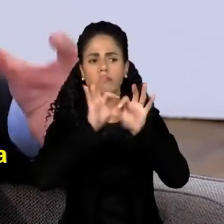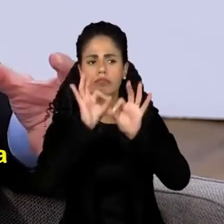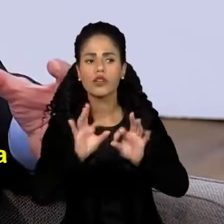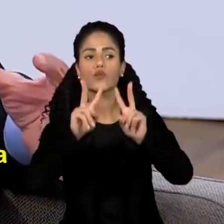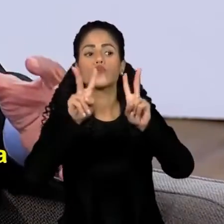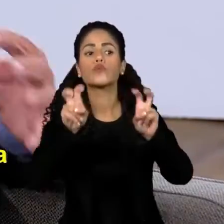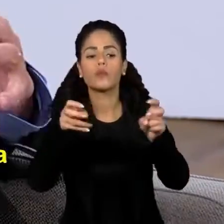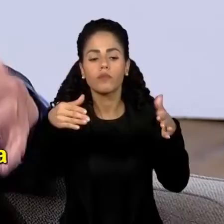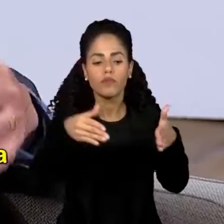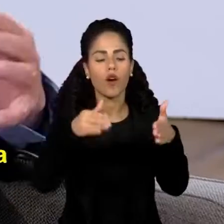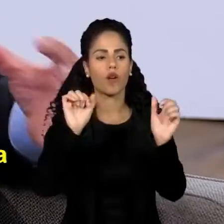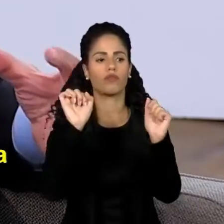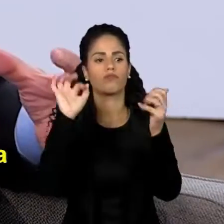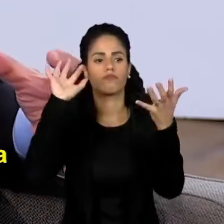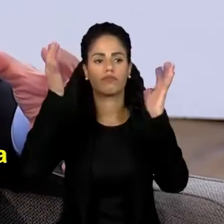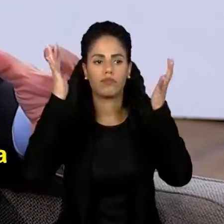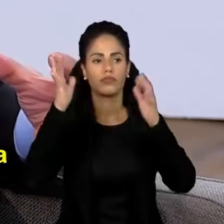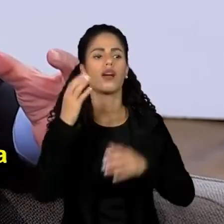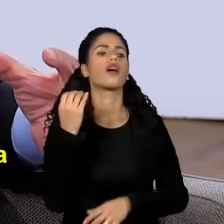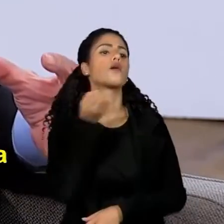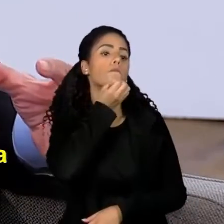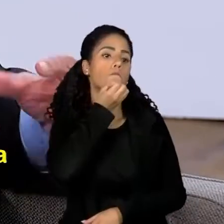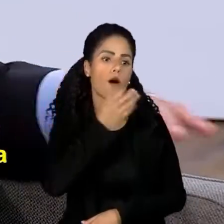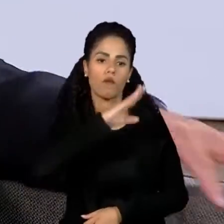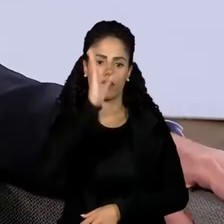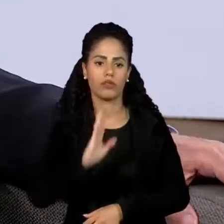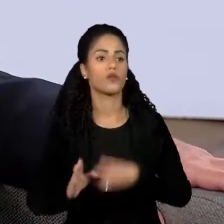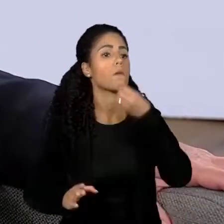good for Brazil, it's good for the globe,